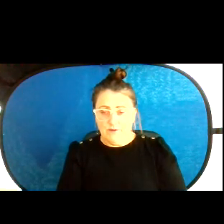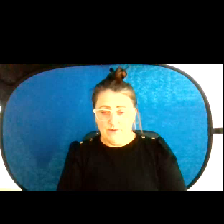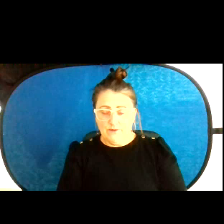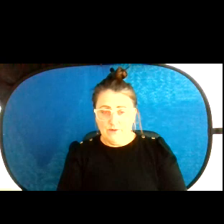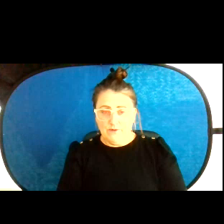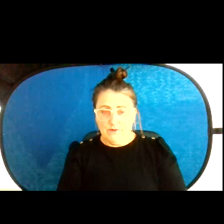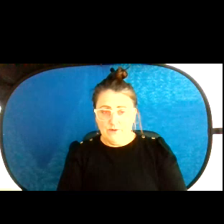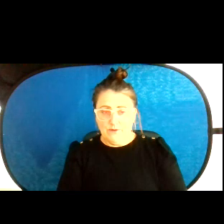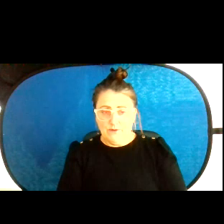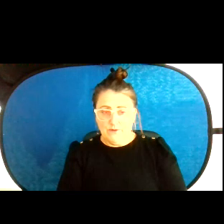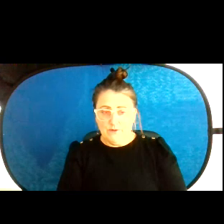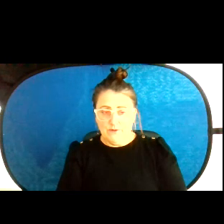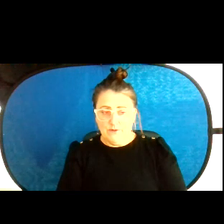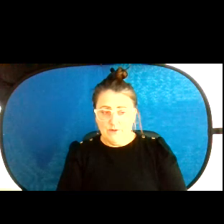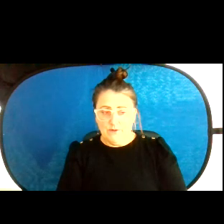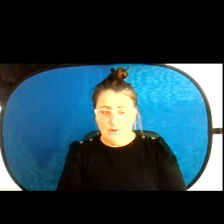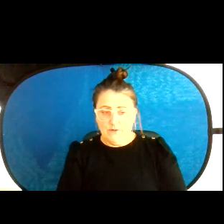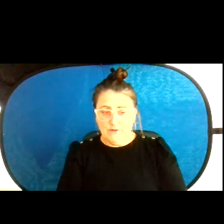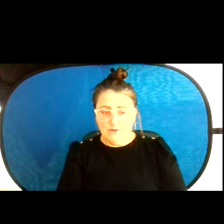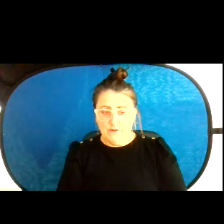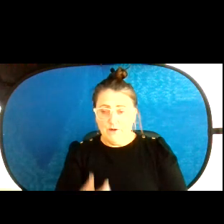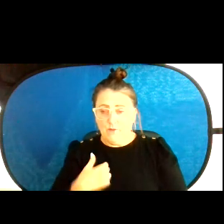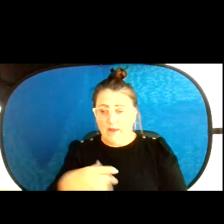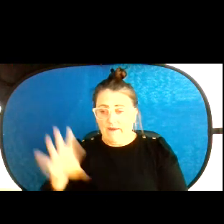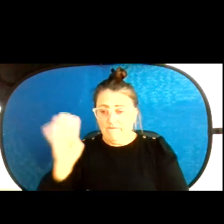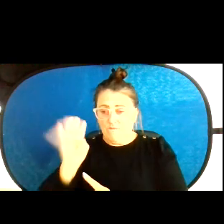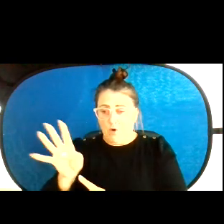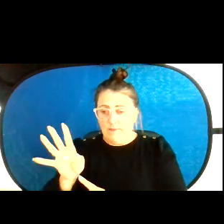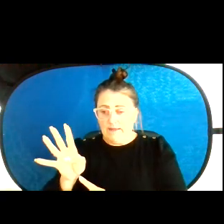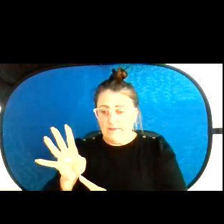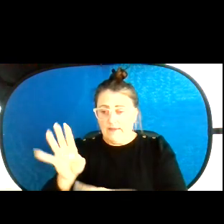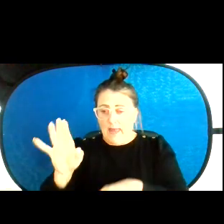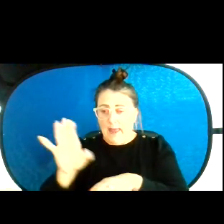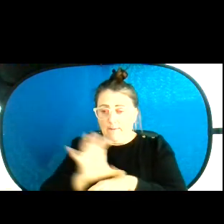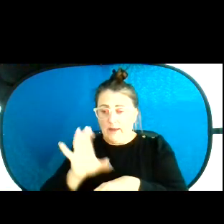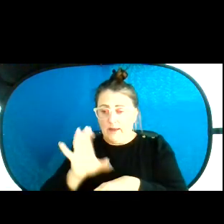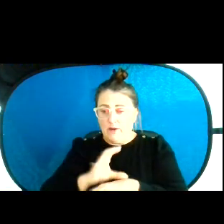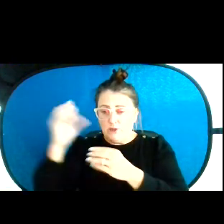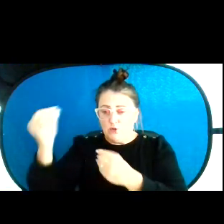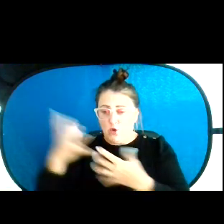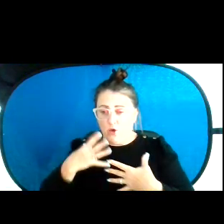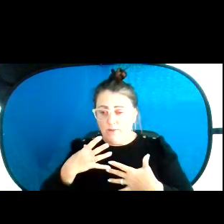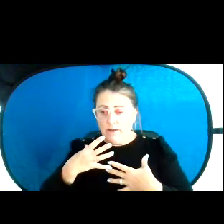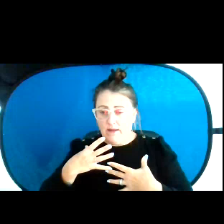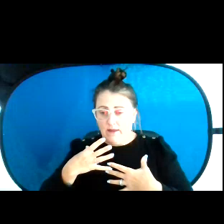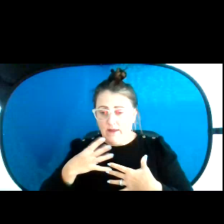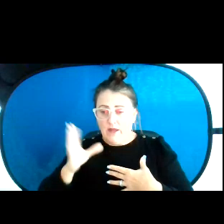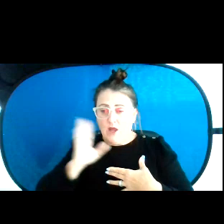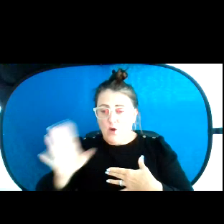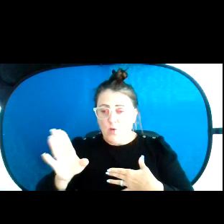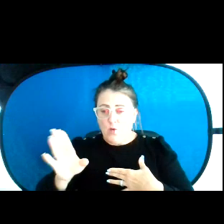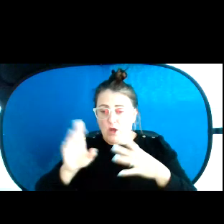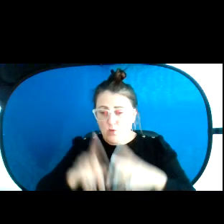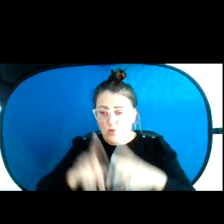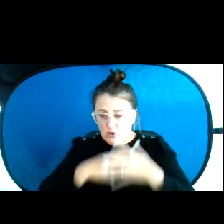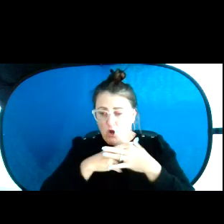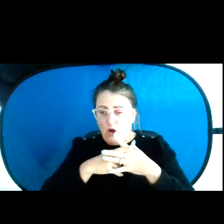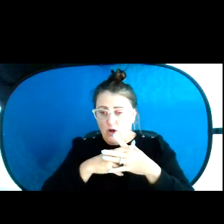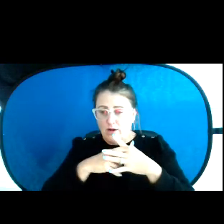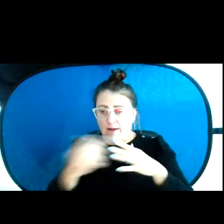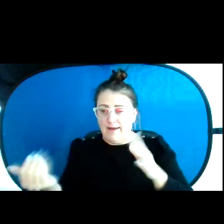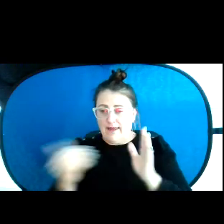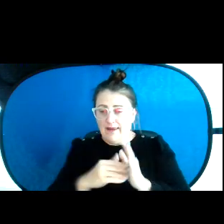All right, we have 4 minutes because my computer just told me it's going to restart. Um, so thank you to